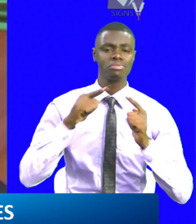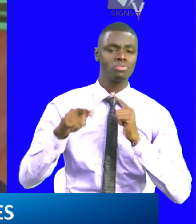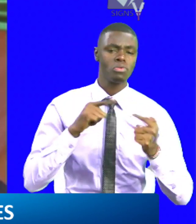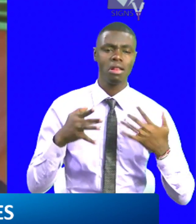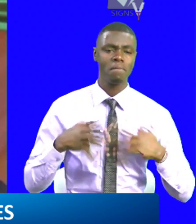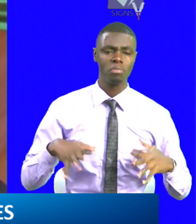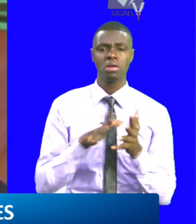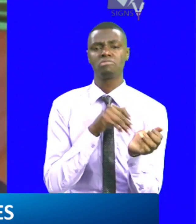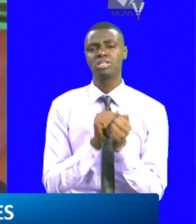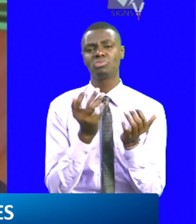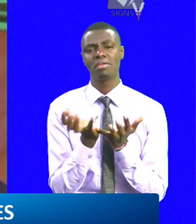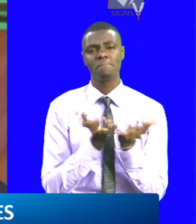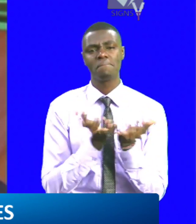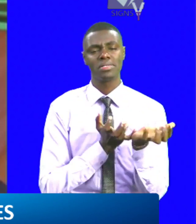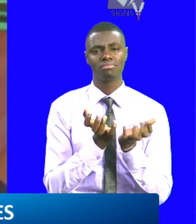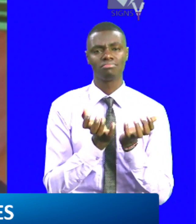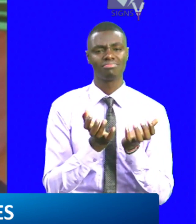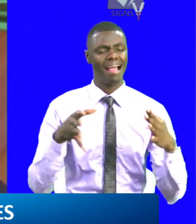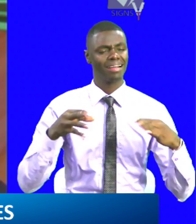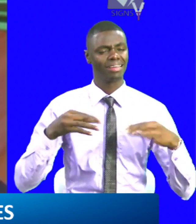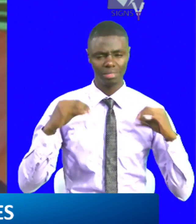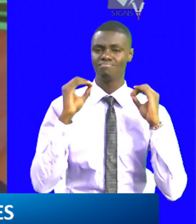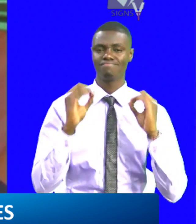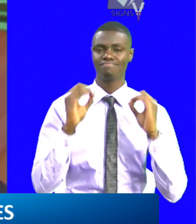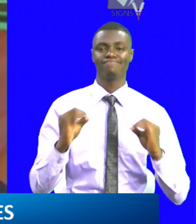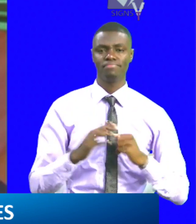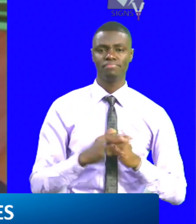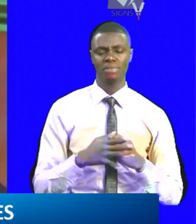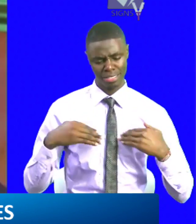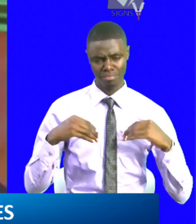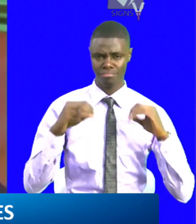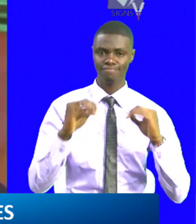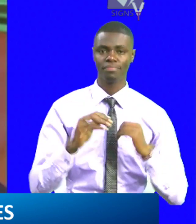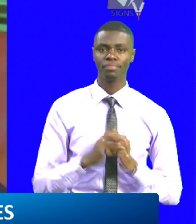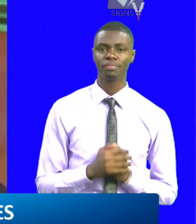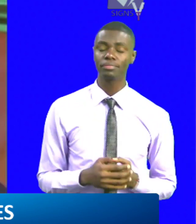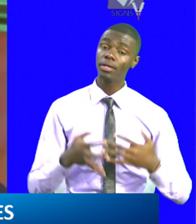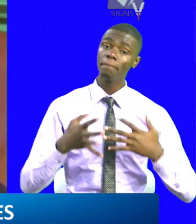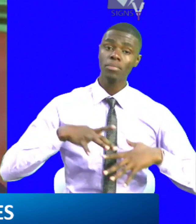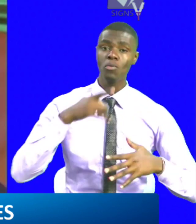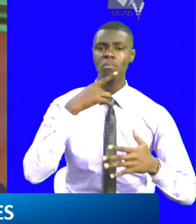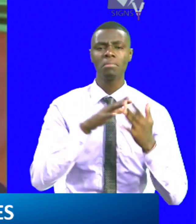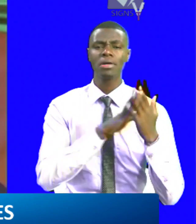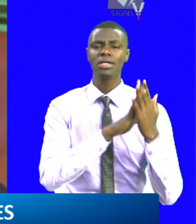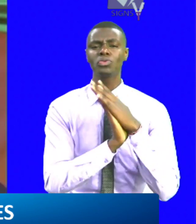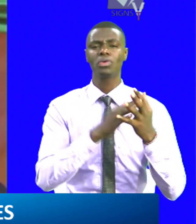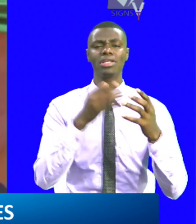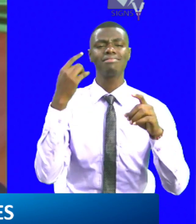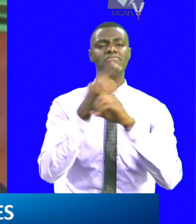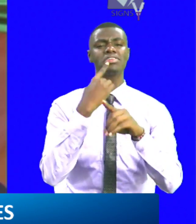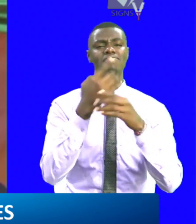Dr. Haminwa, you saw when he appeared at Central Police Station, he was tear gassed. Tutakubali